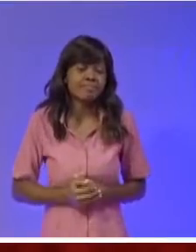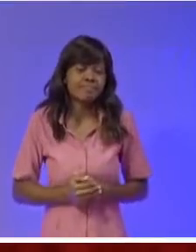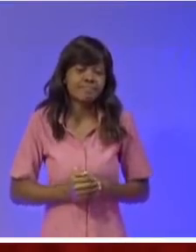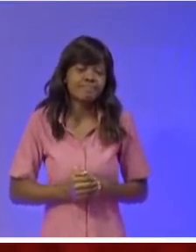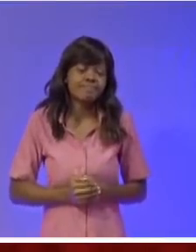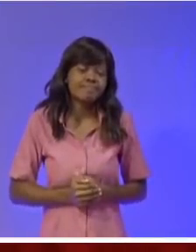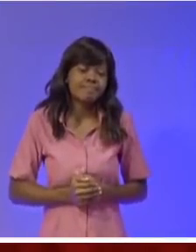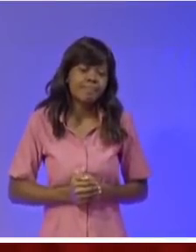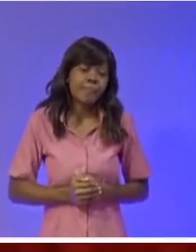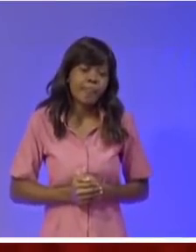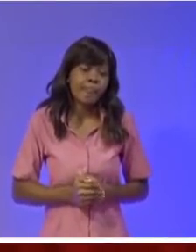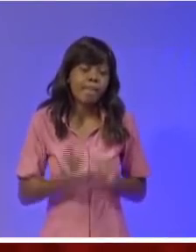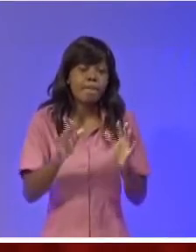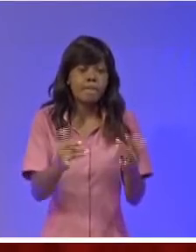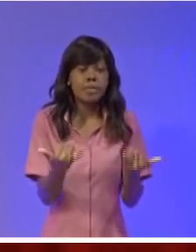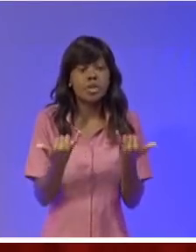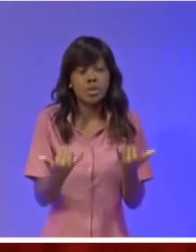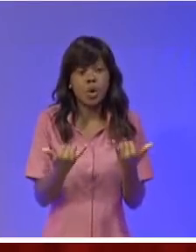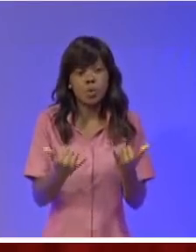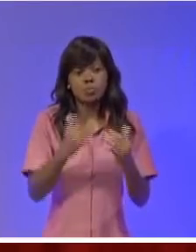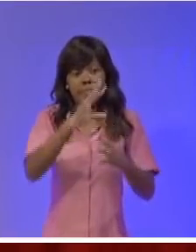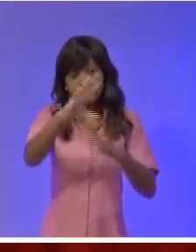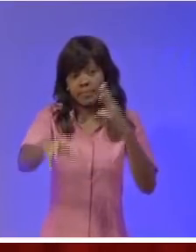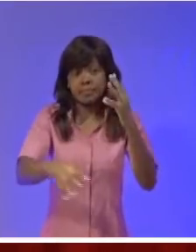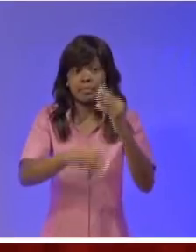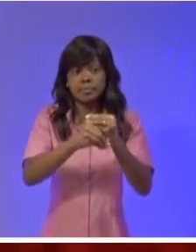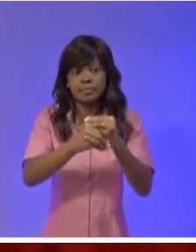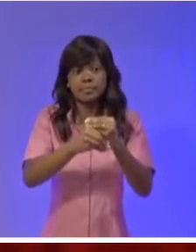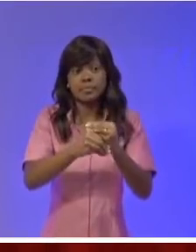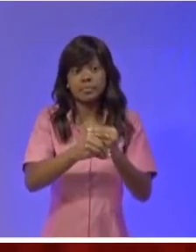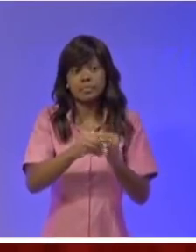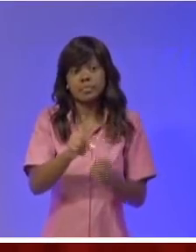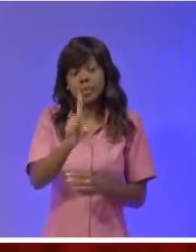taking follow-up questions, and we start with Guardian Media.